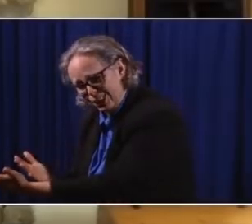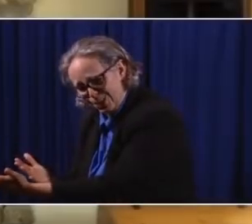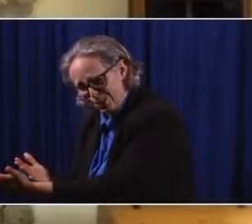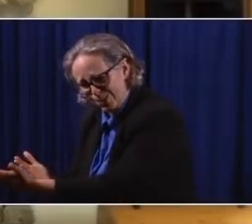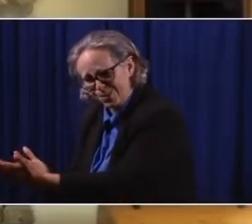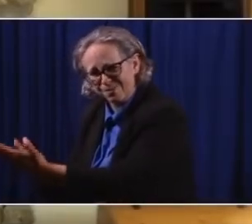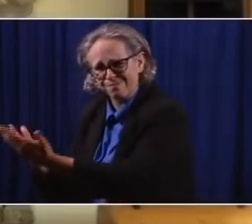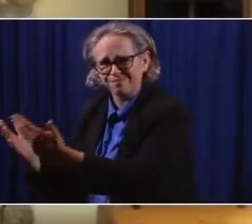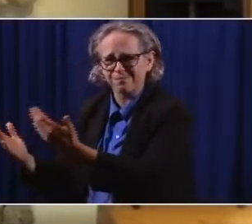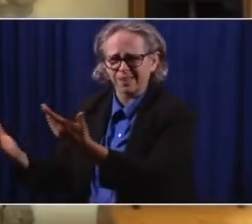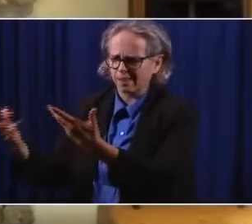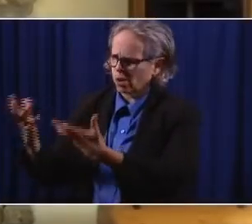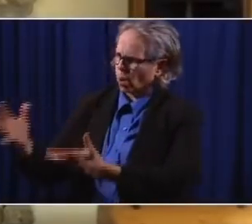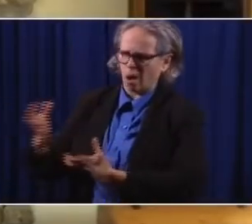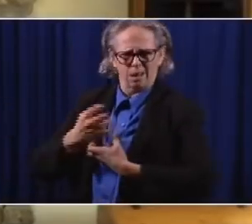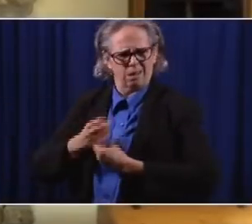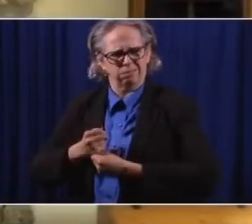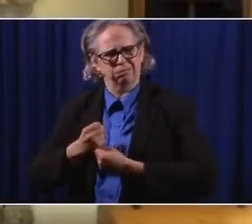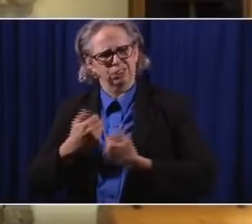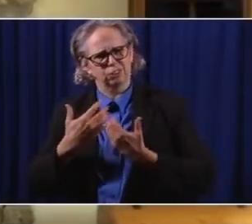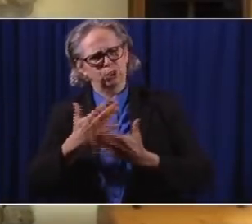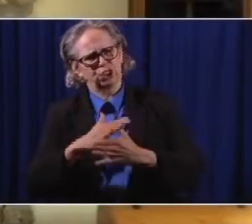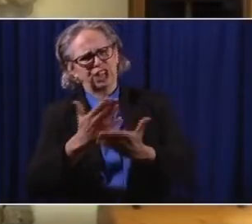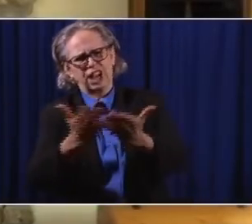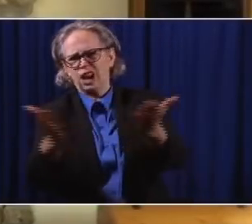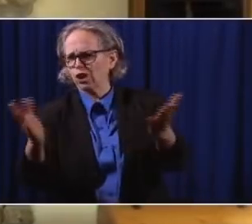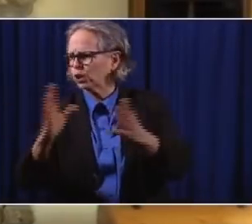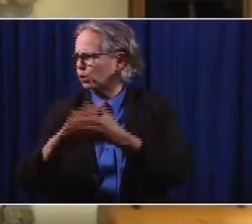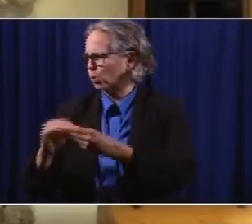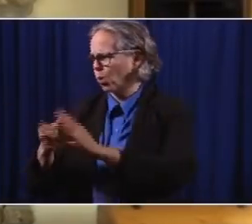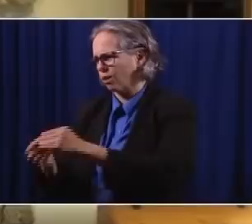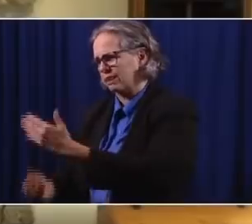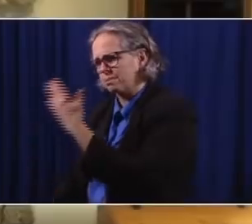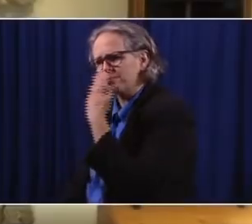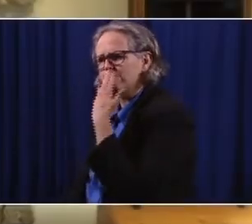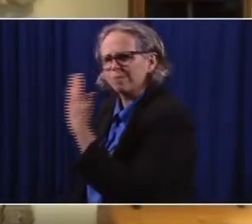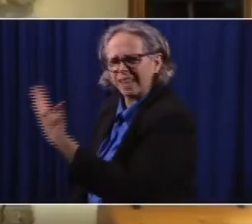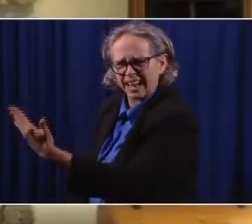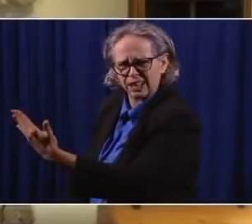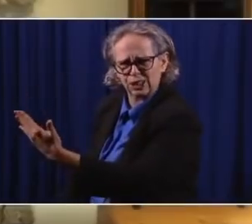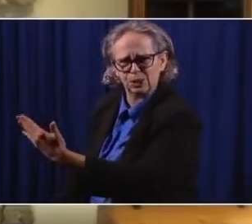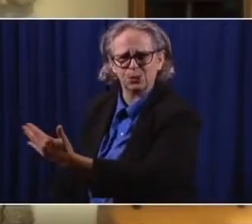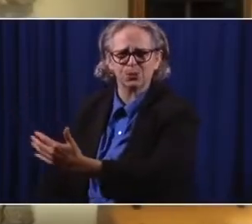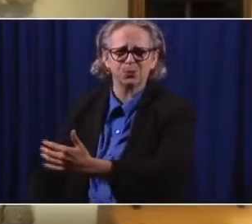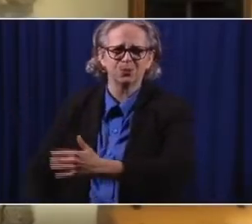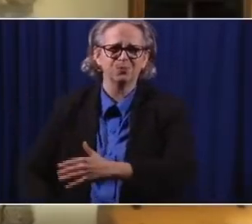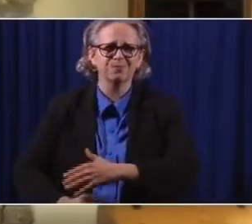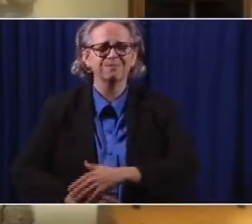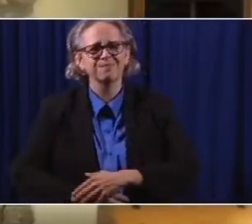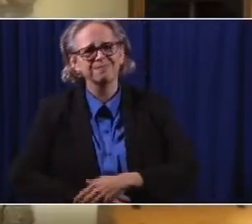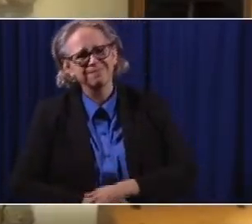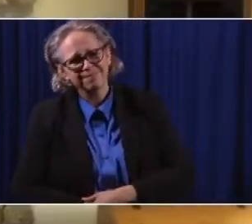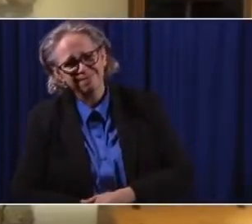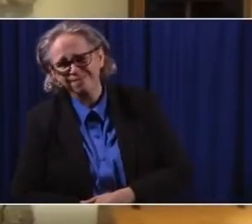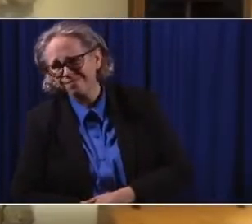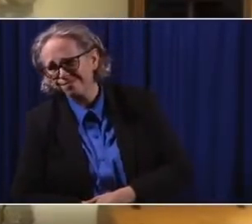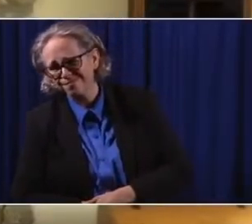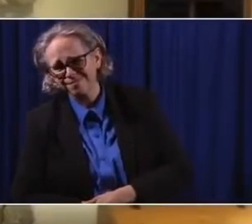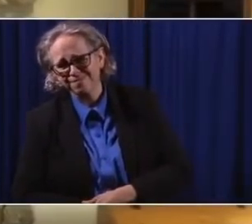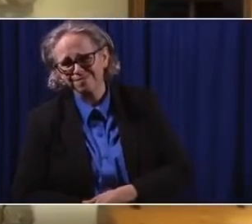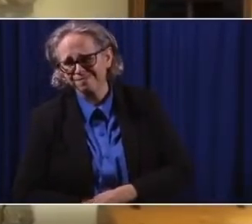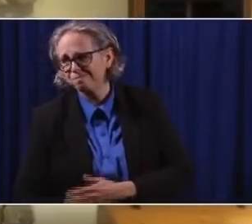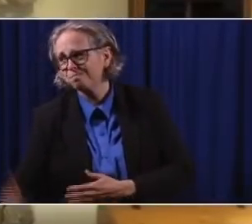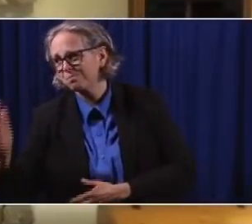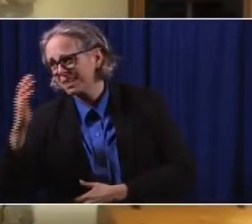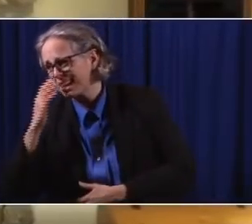courage to describe what happened to you and your experience. And, I think that getting